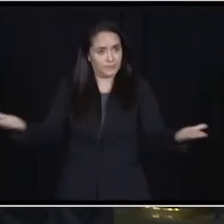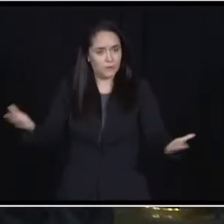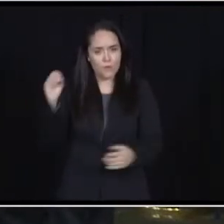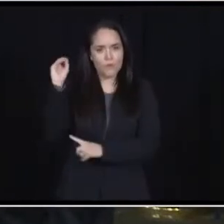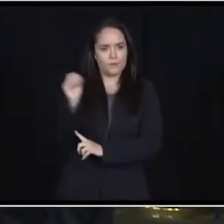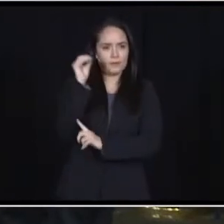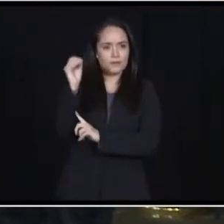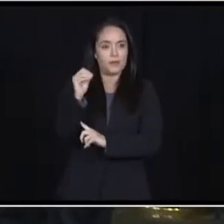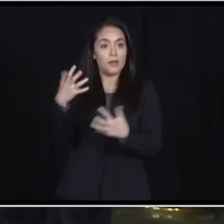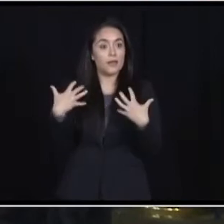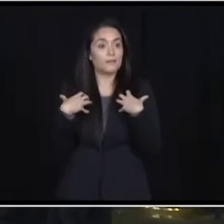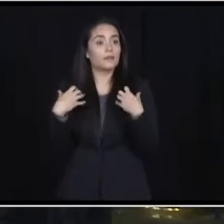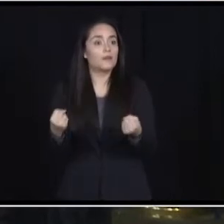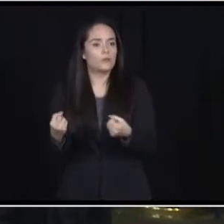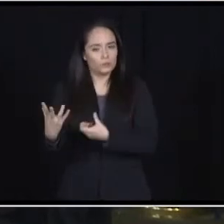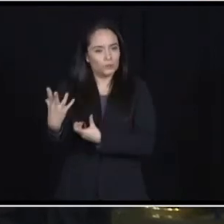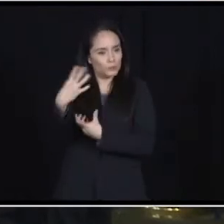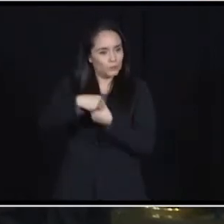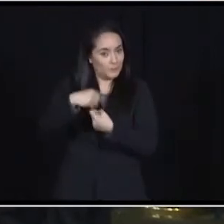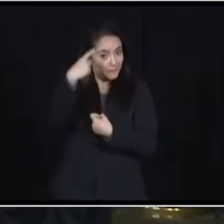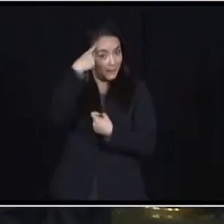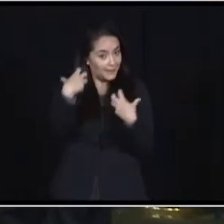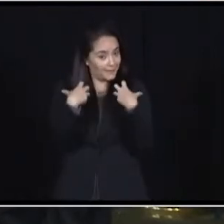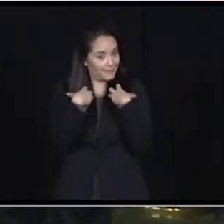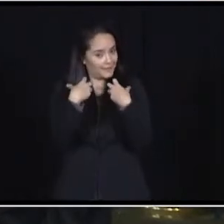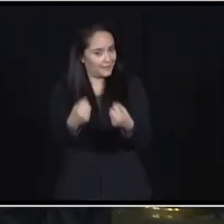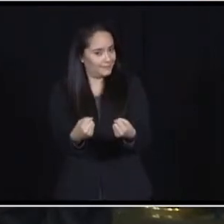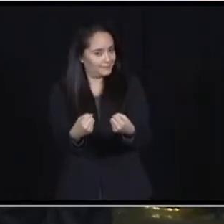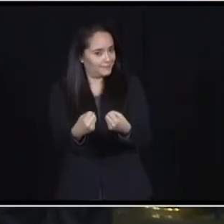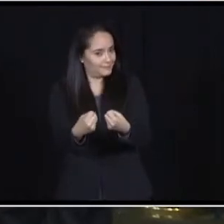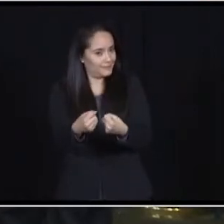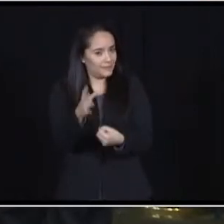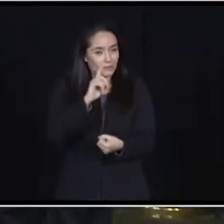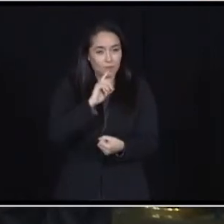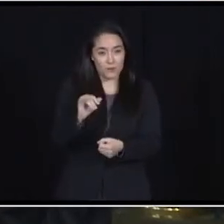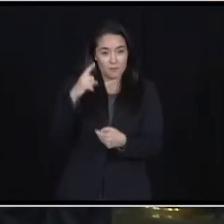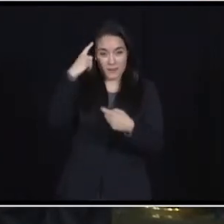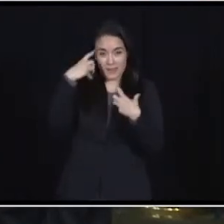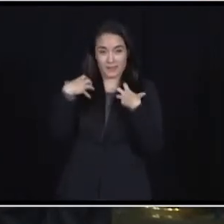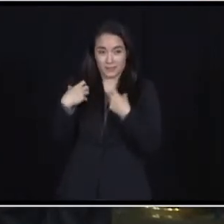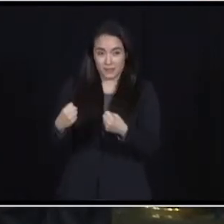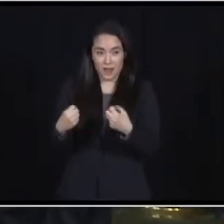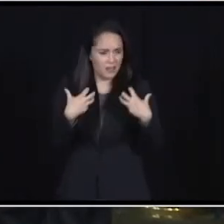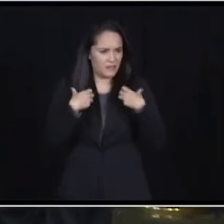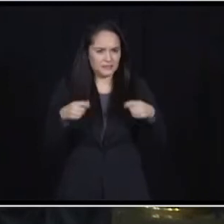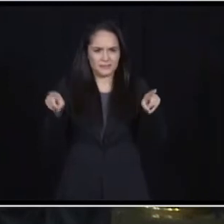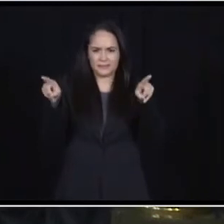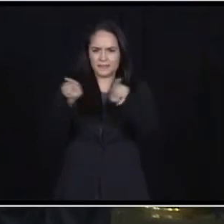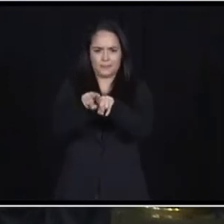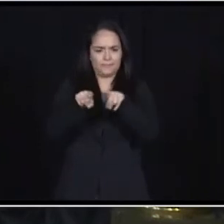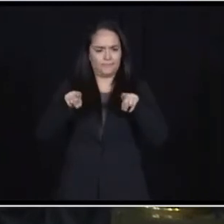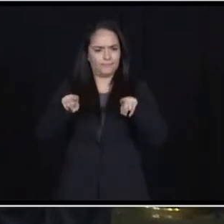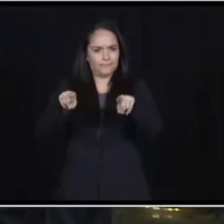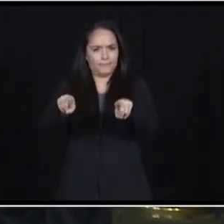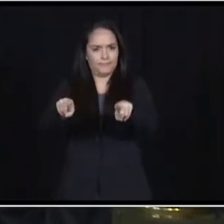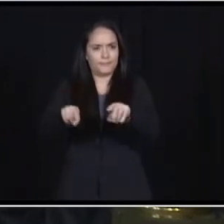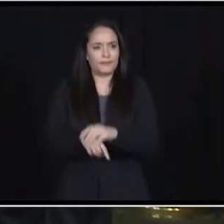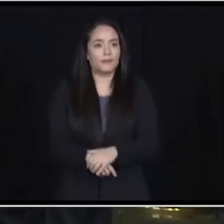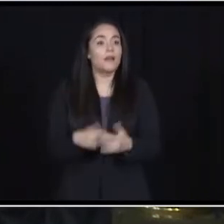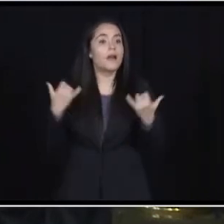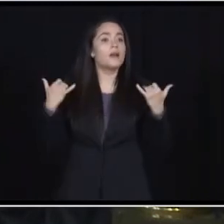health, because mental health is health. The funding we are announcing today will help provide more resources for